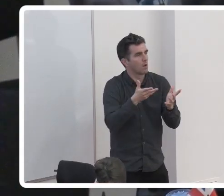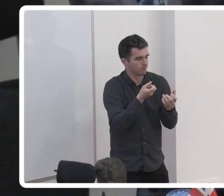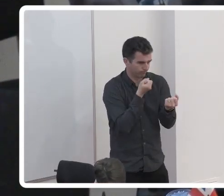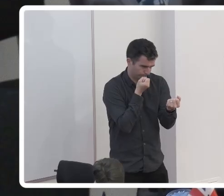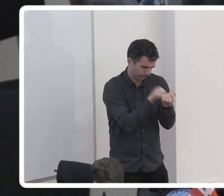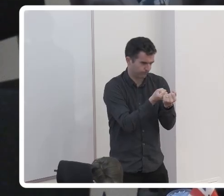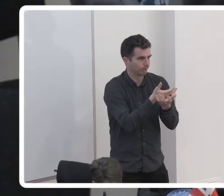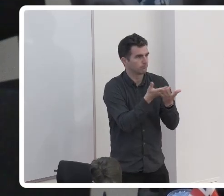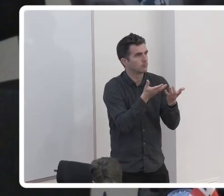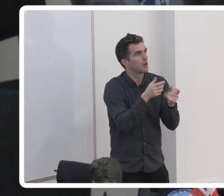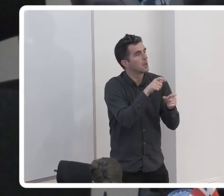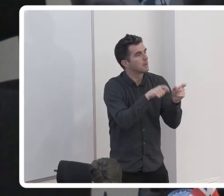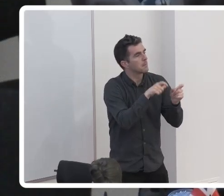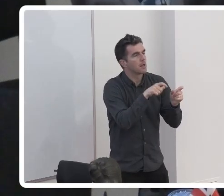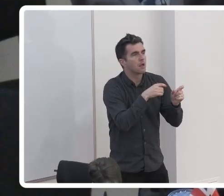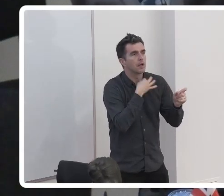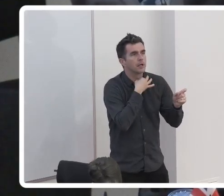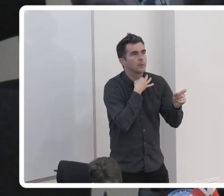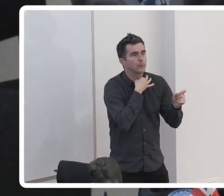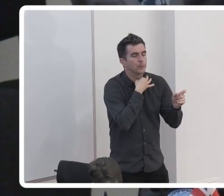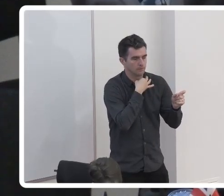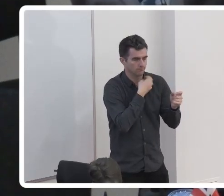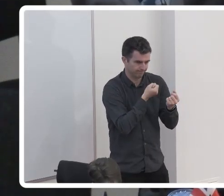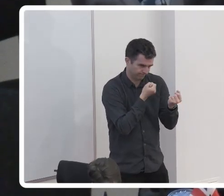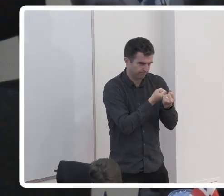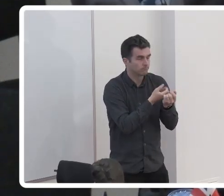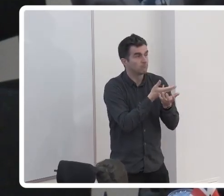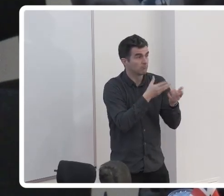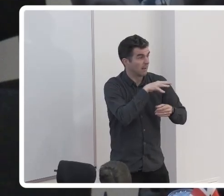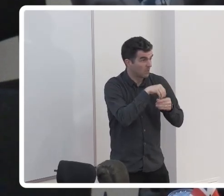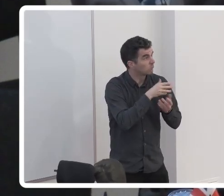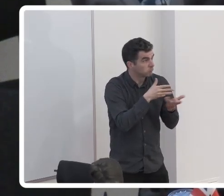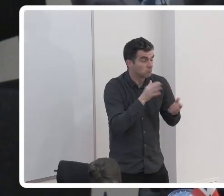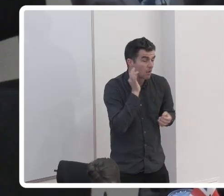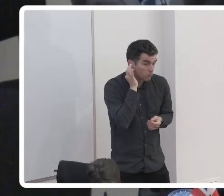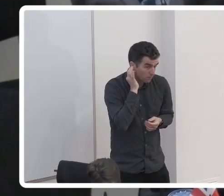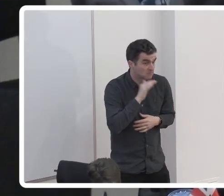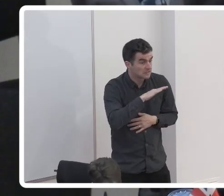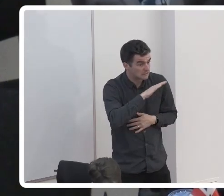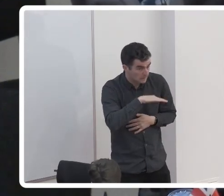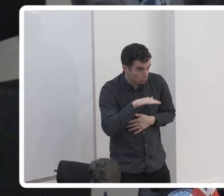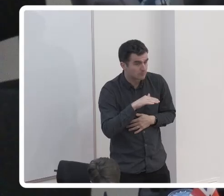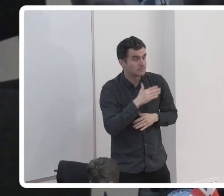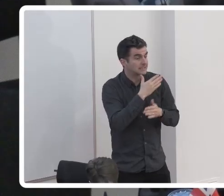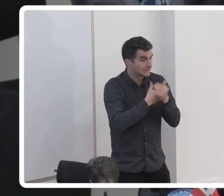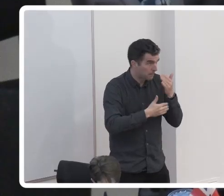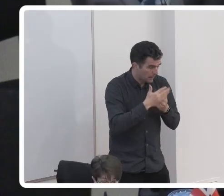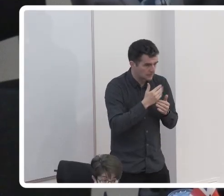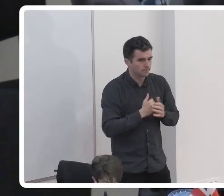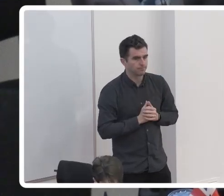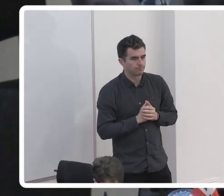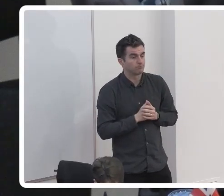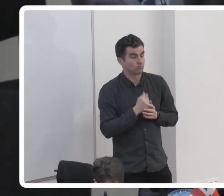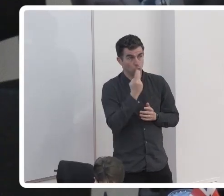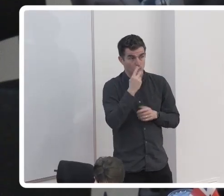master's degrees, one in political science and another in international relations. And now, as a PhD candidate, she's doing